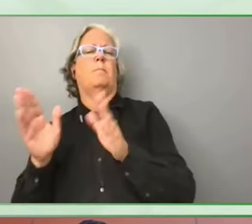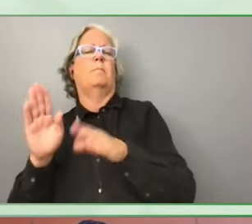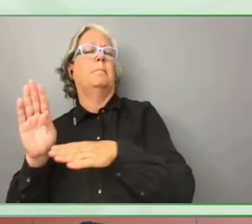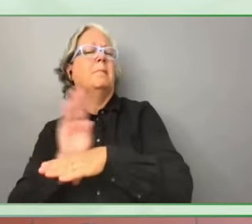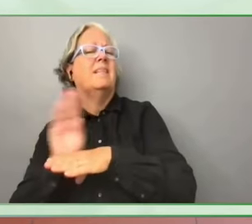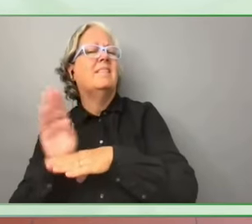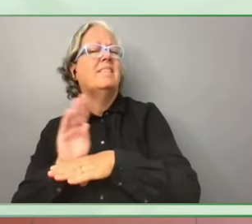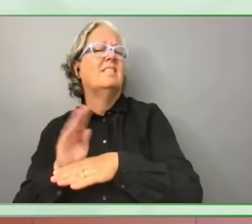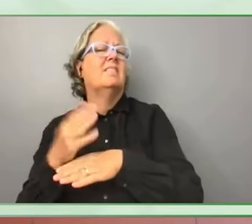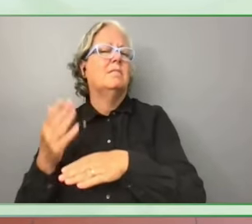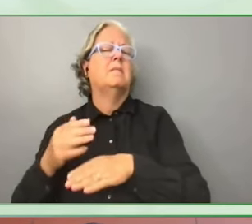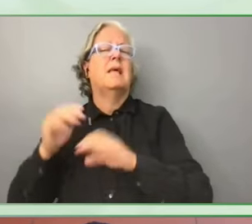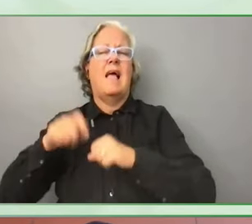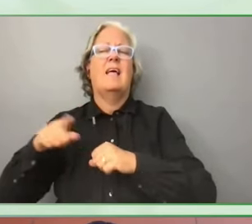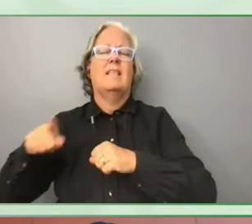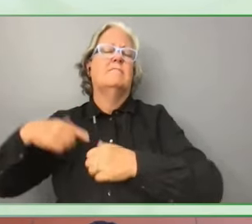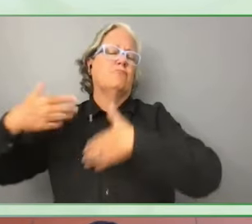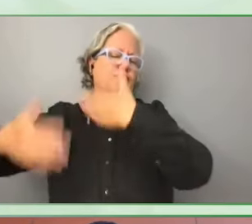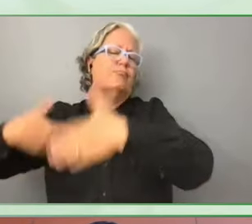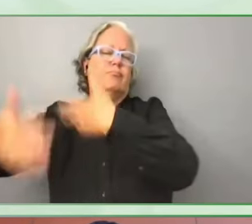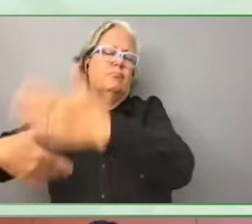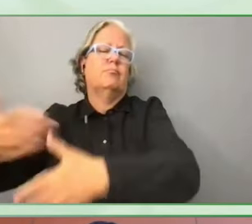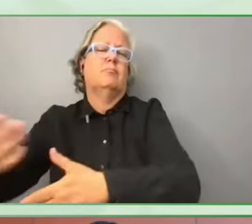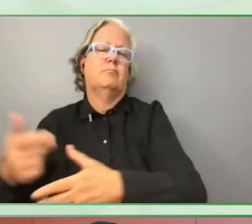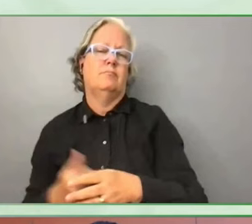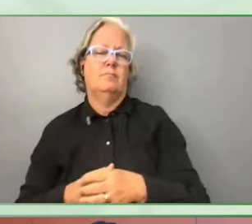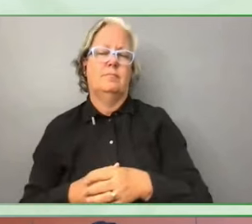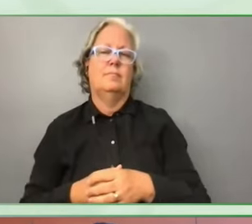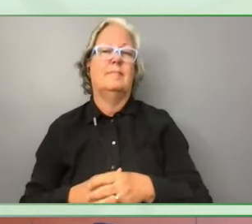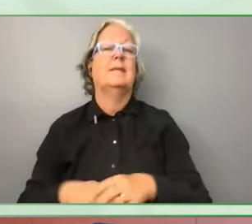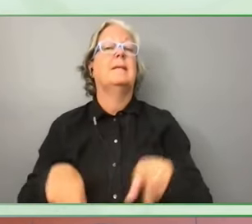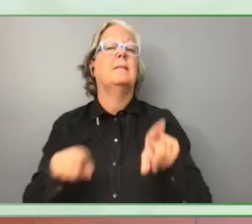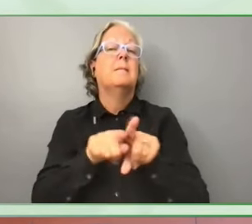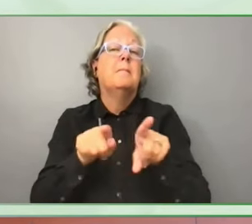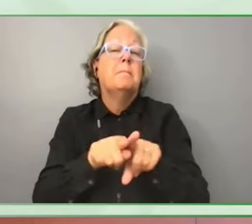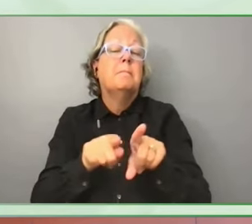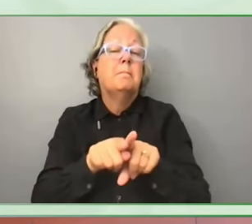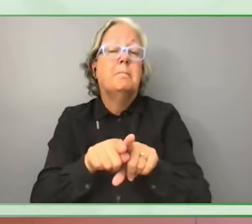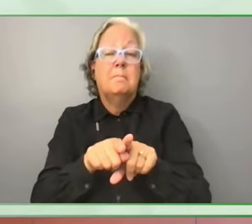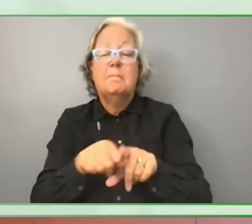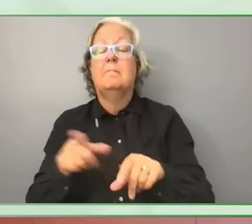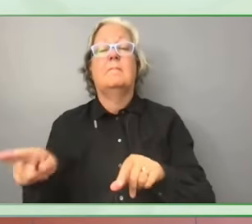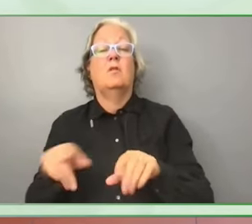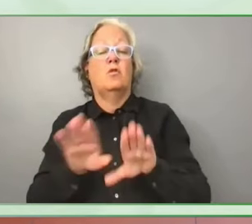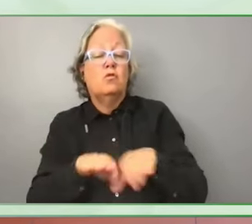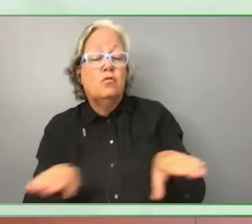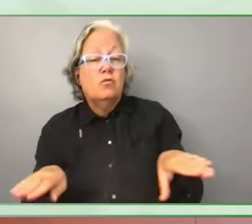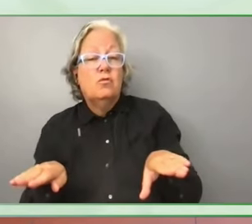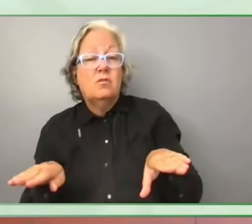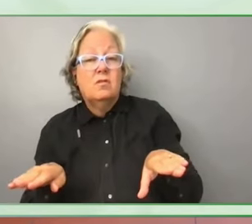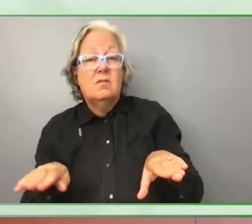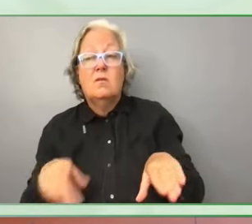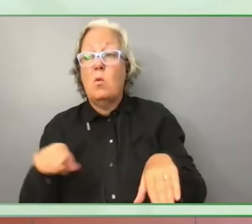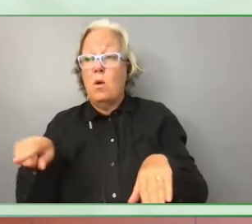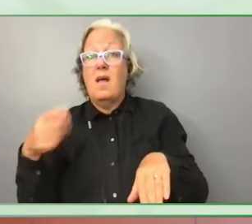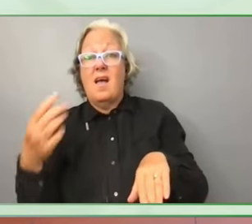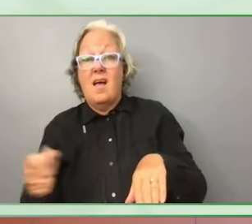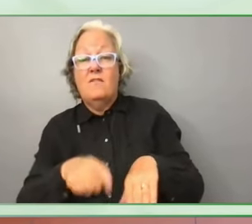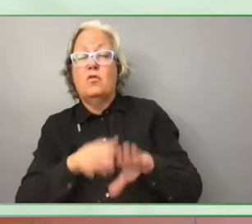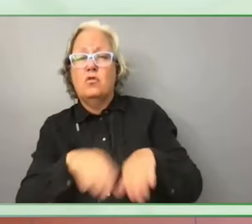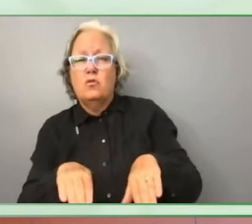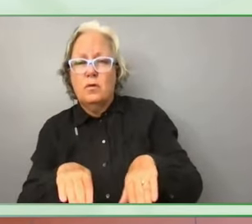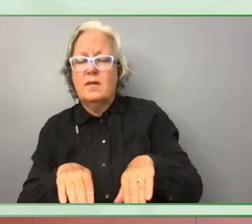their needs, that will also as well cater for the needs of their children, for those who have children, and to give them this